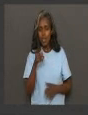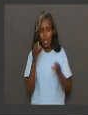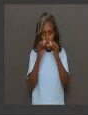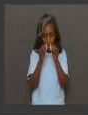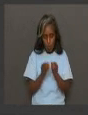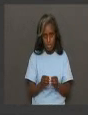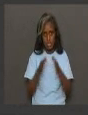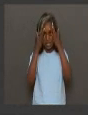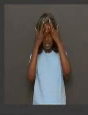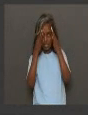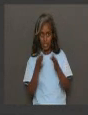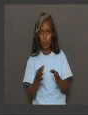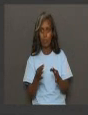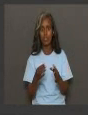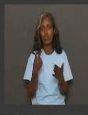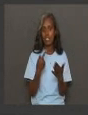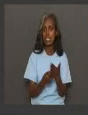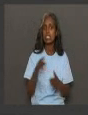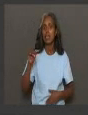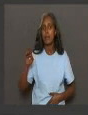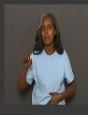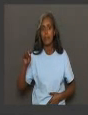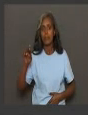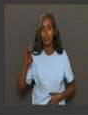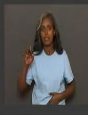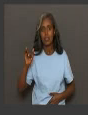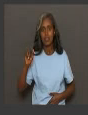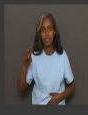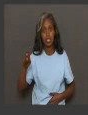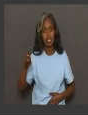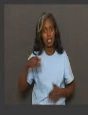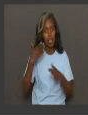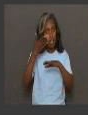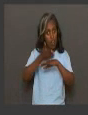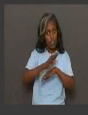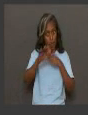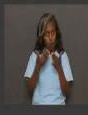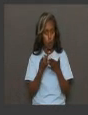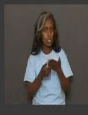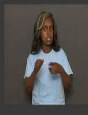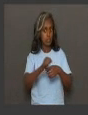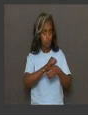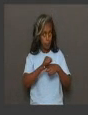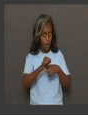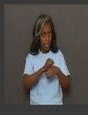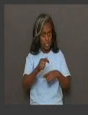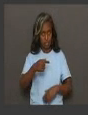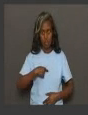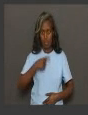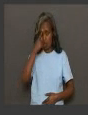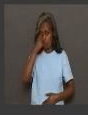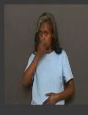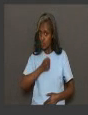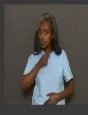the determinant of this matrix. After all this practice, I am